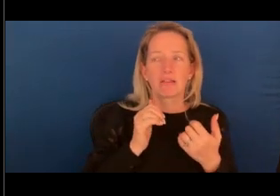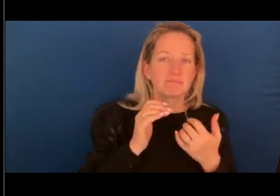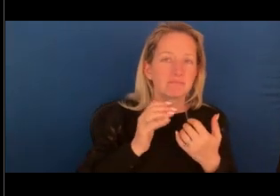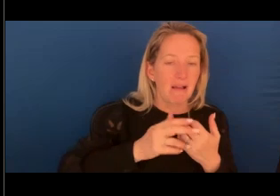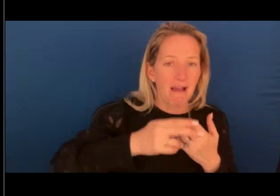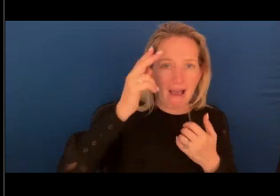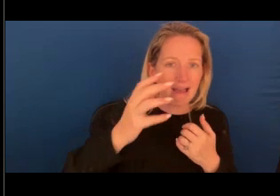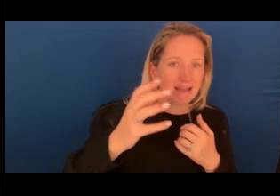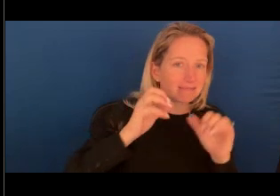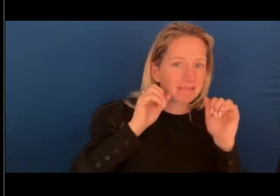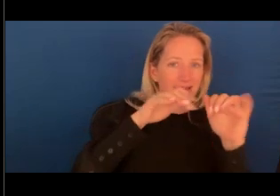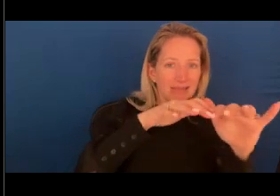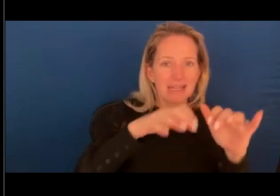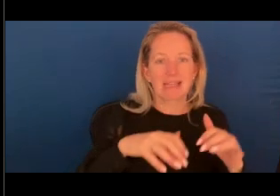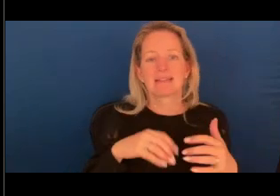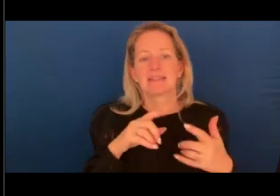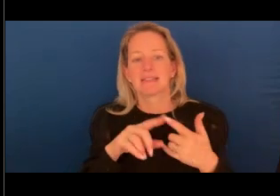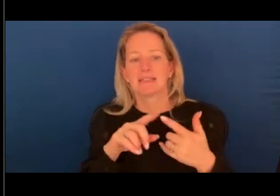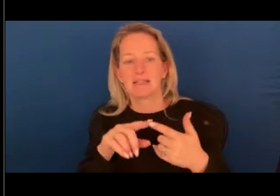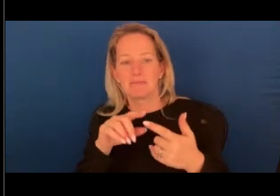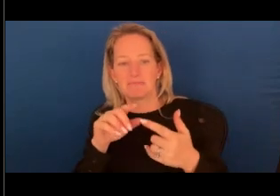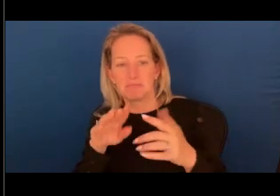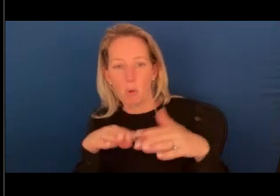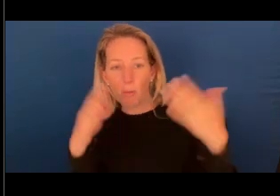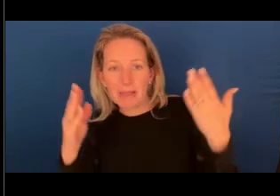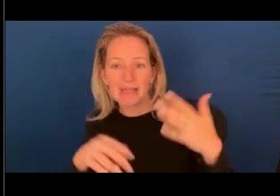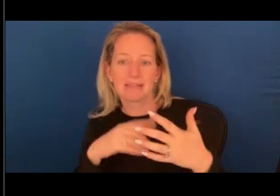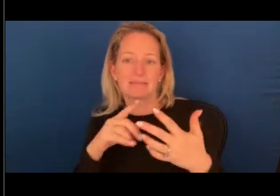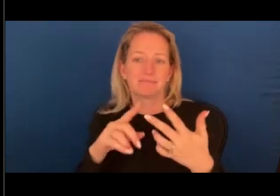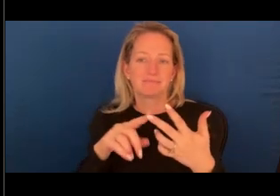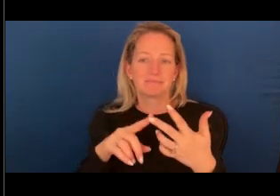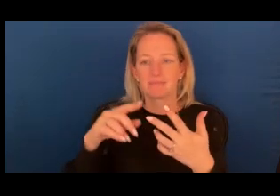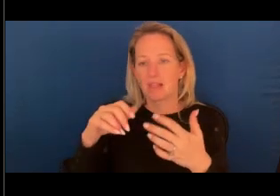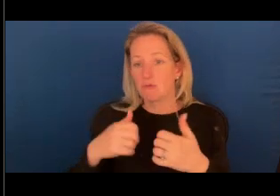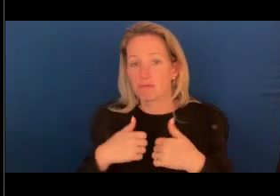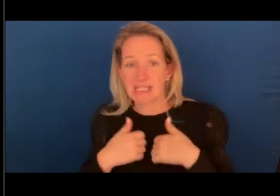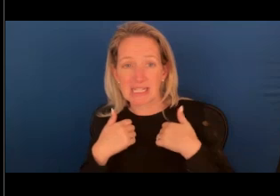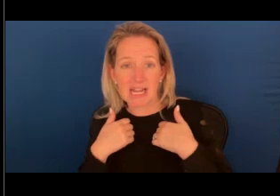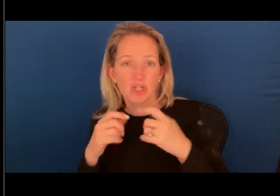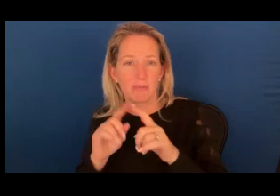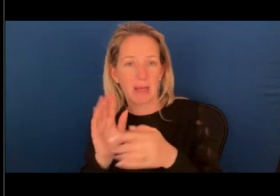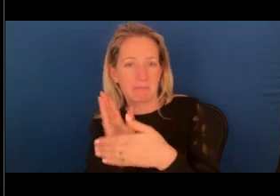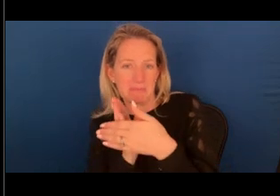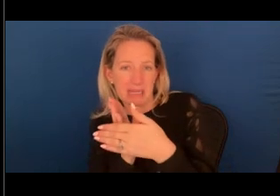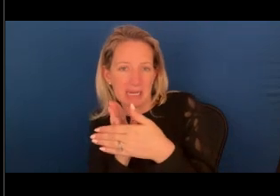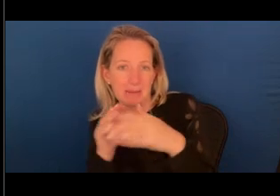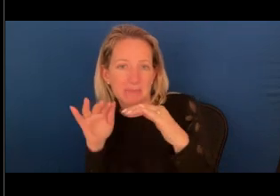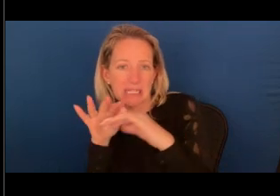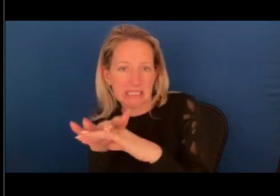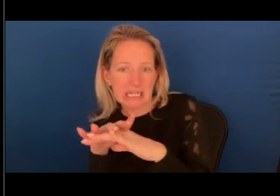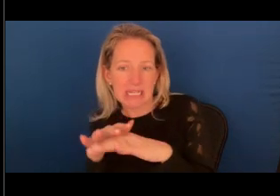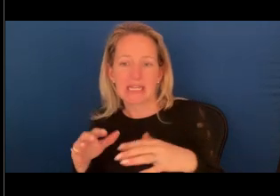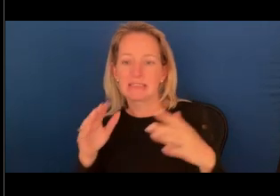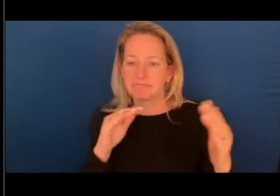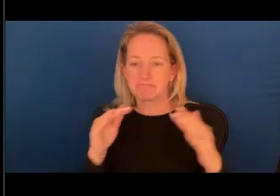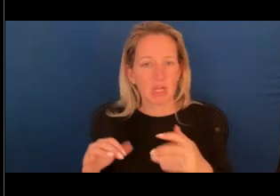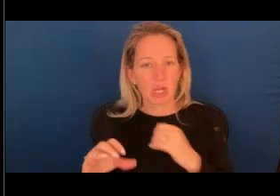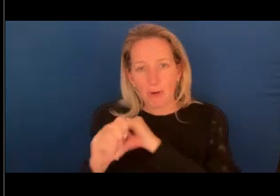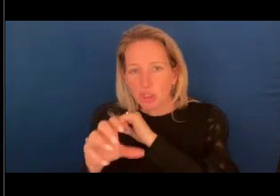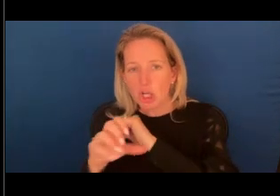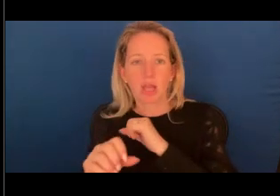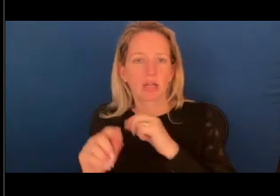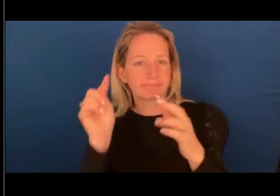commercial, industrial. And we will have 3 locations in each of them. So we are targeting catch basins, manholes. We are